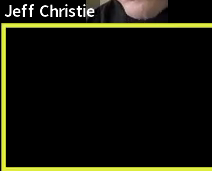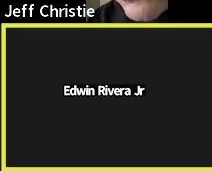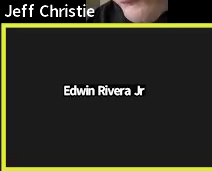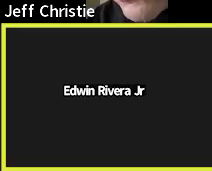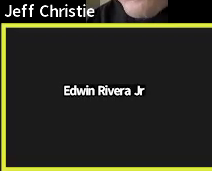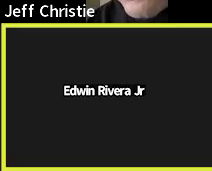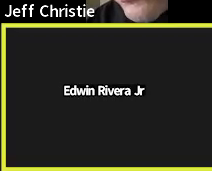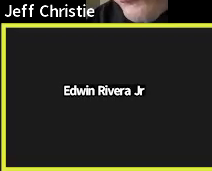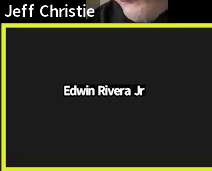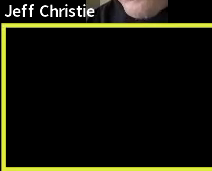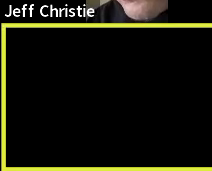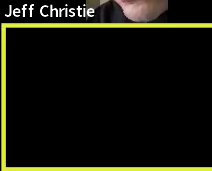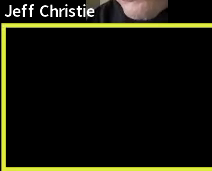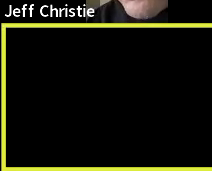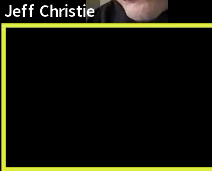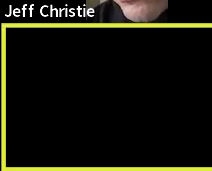story. Arida,